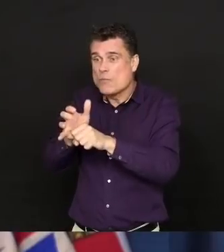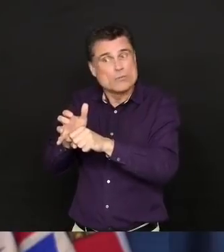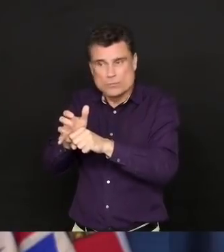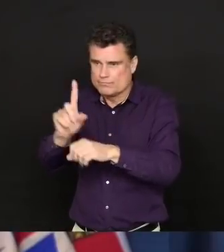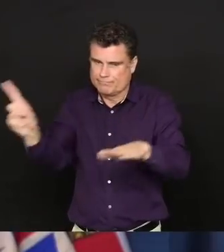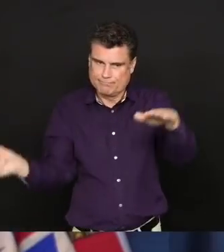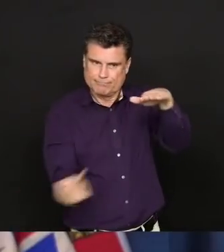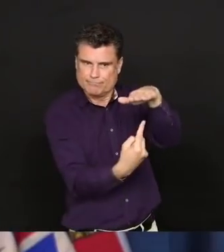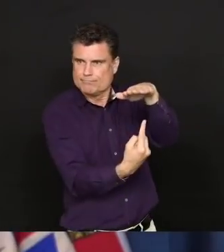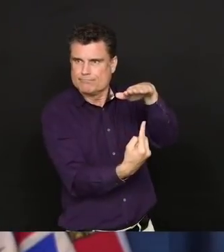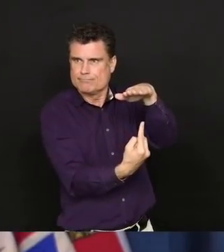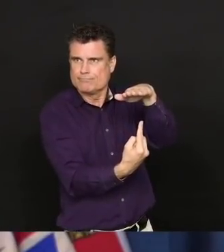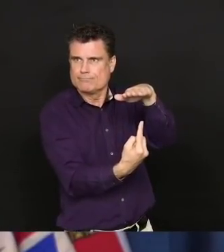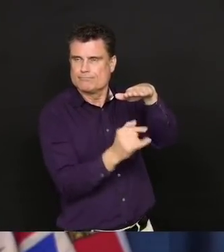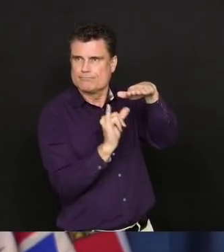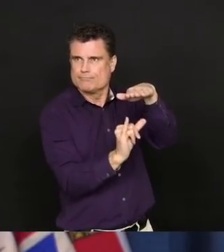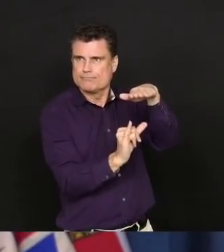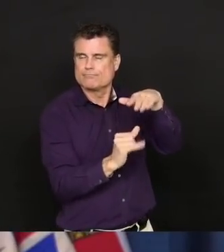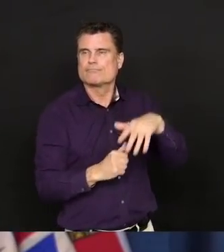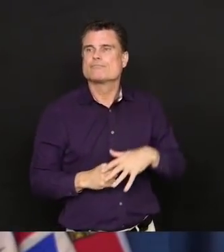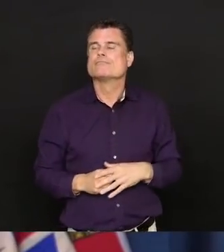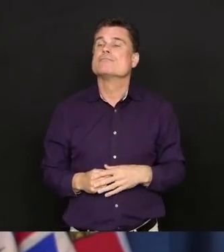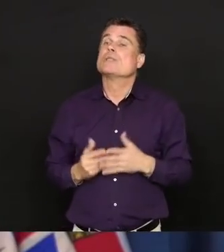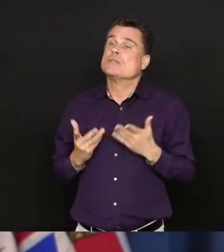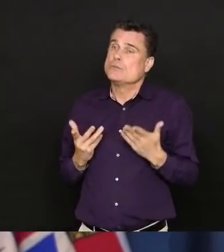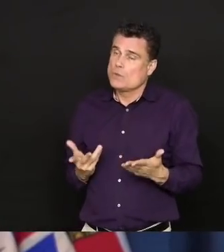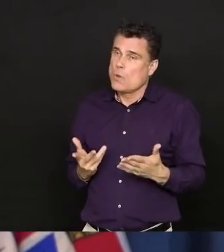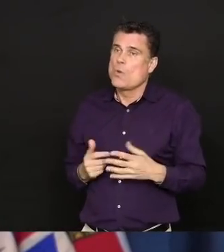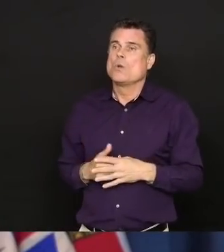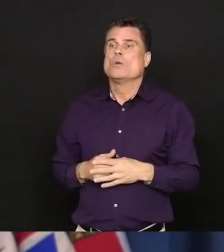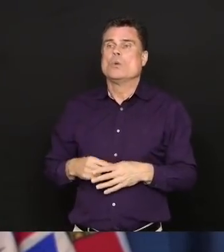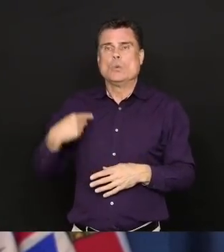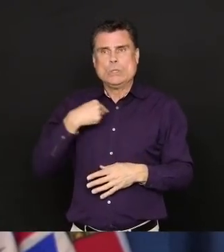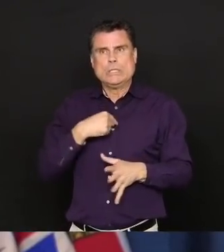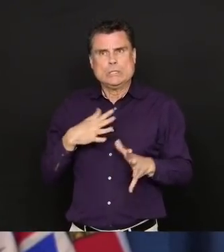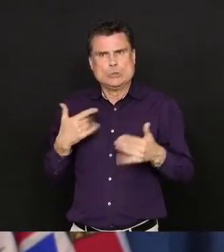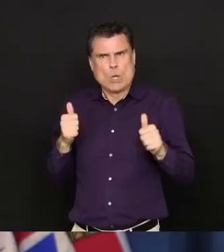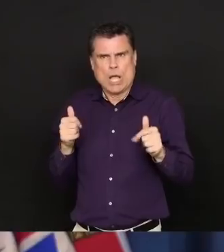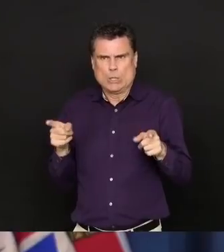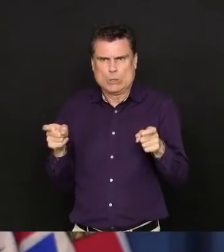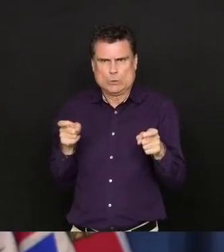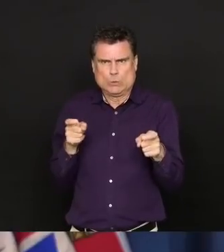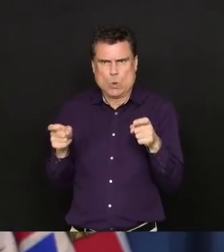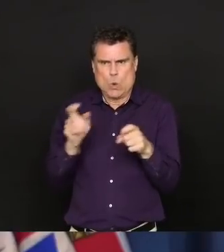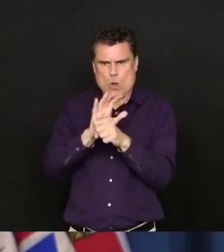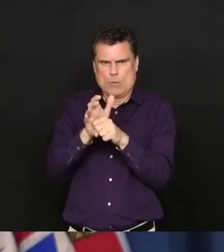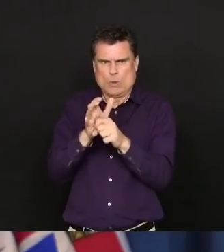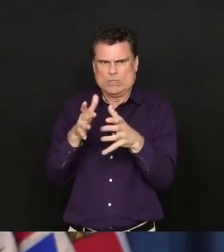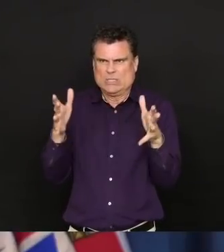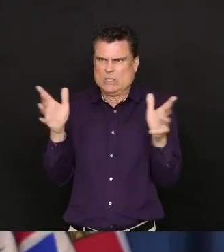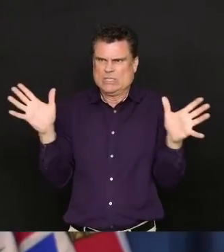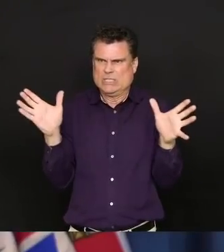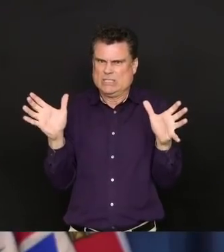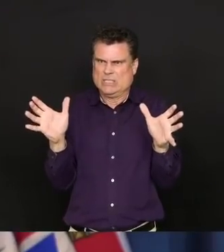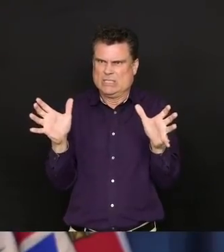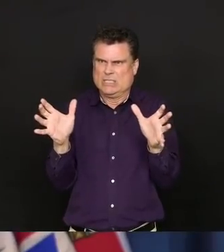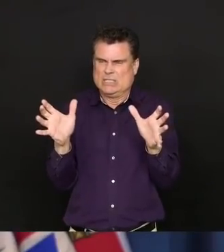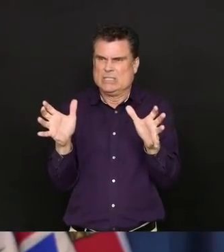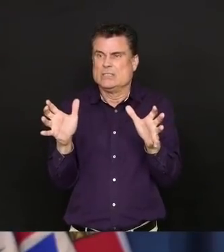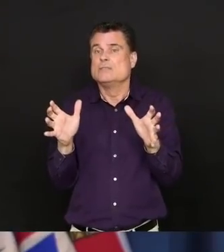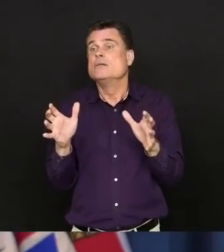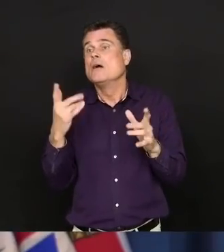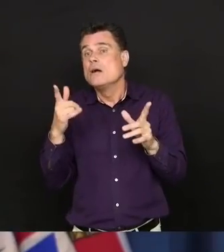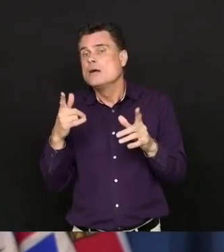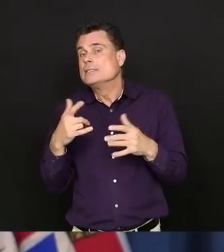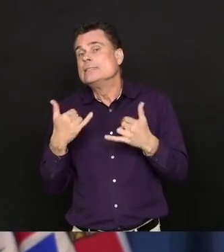we're coping right now, but there are many, many knowns and unknowns, unknown unknowns and known unknown unknowns that could affect us in the next couple